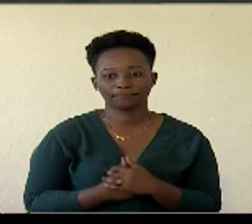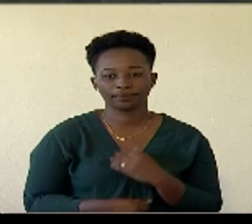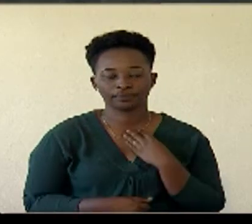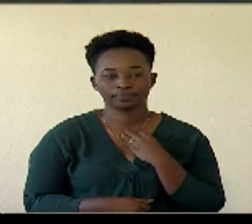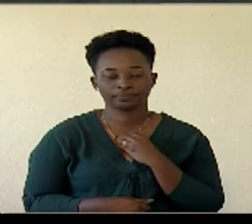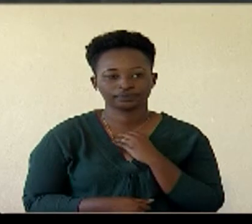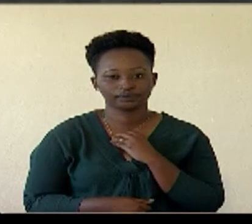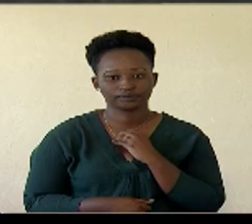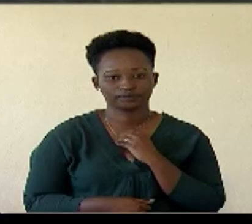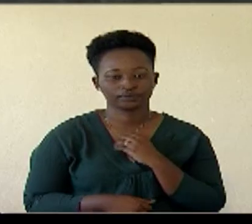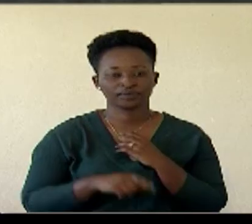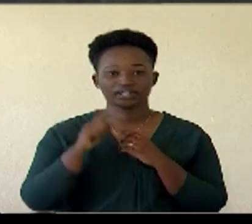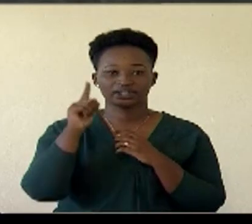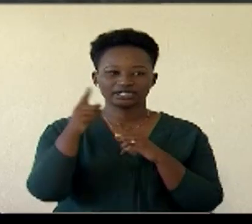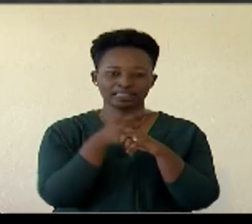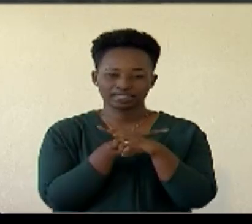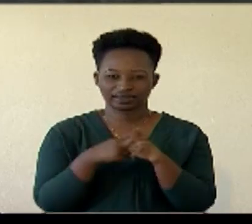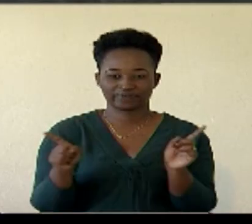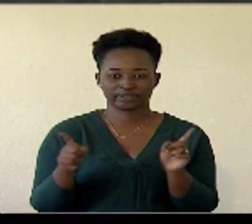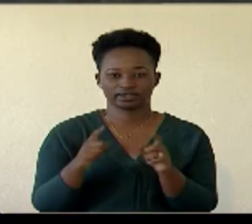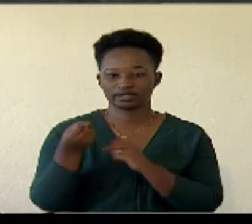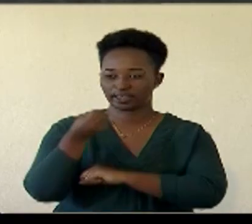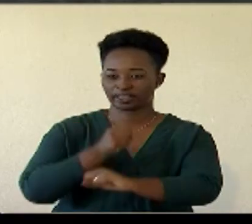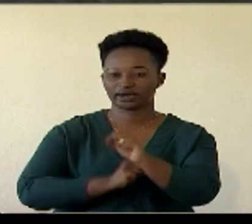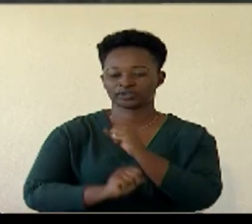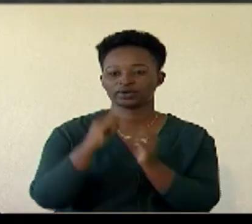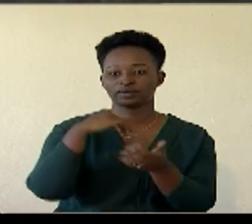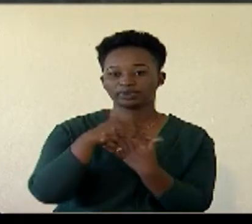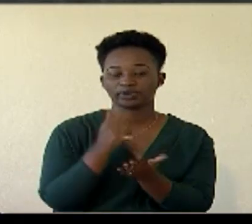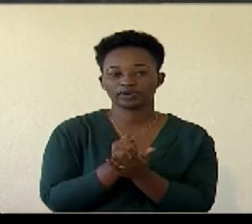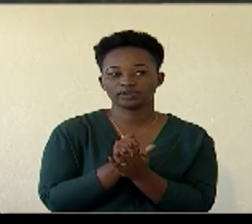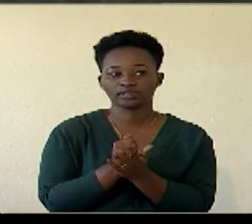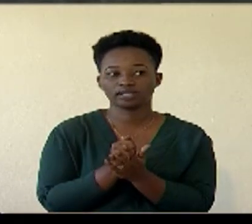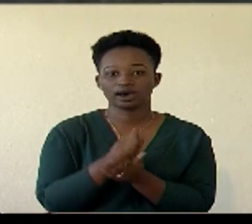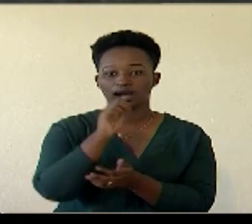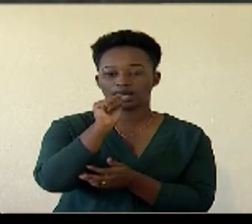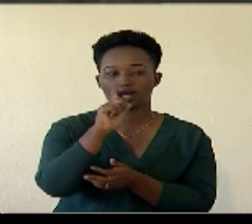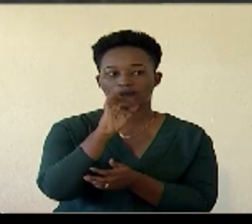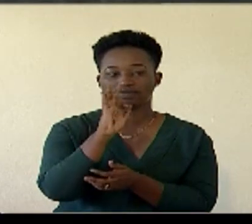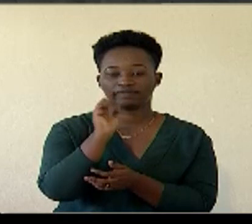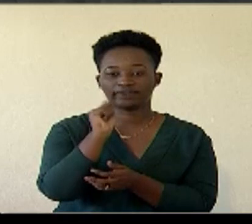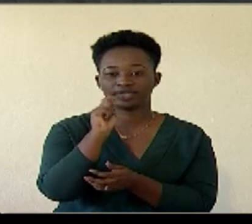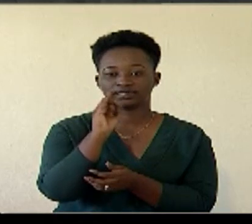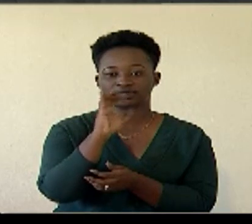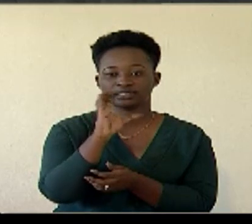this is slightly different reaction because aliphatic